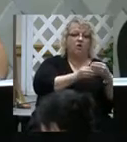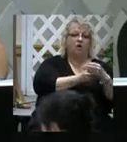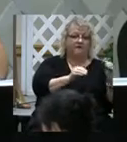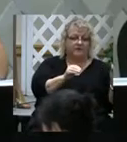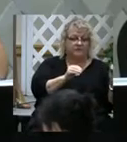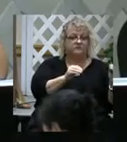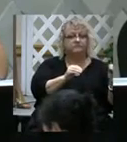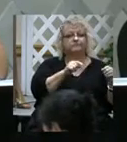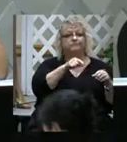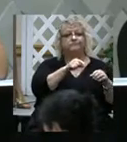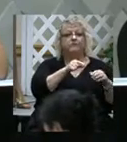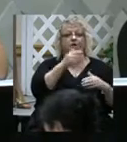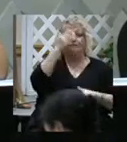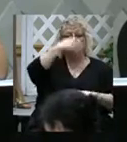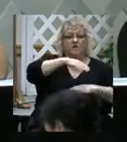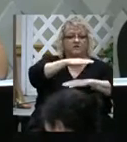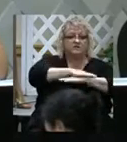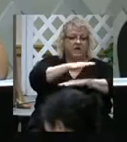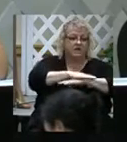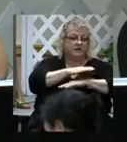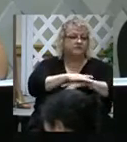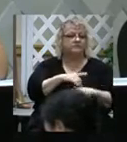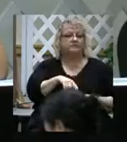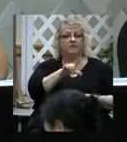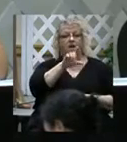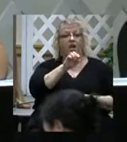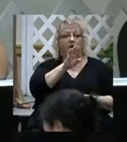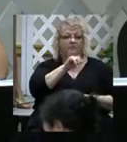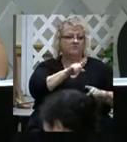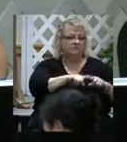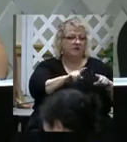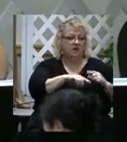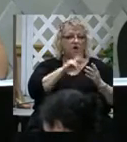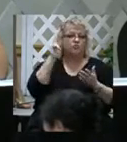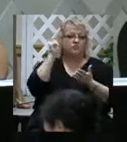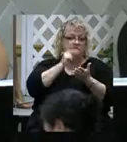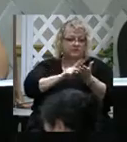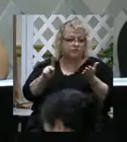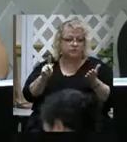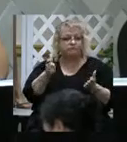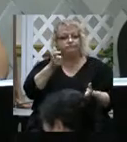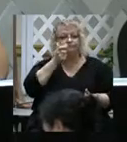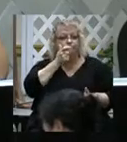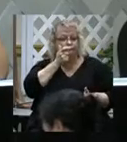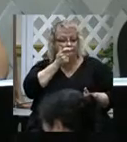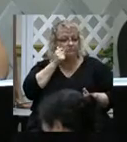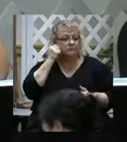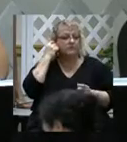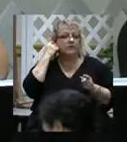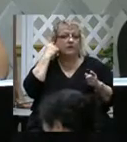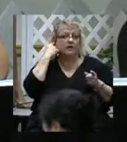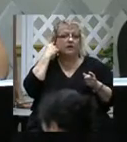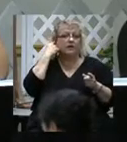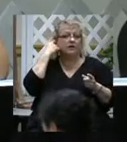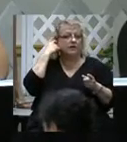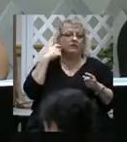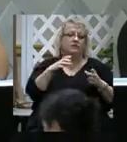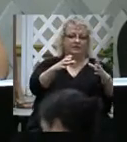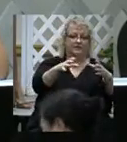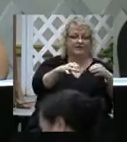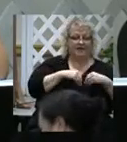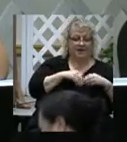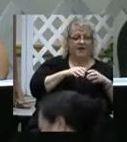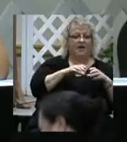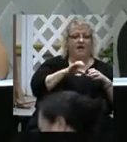offices or front desk, lobby, kind of reception people. They're taking cluster 1 test, and